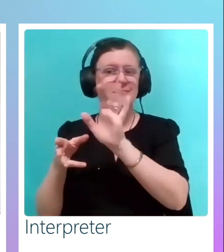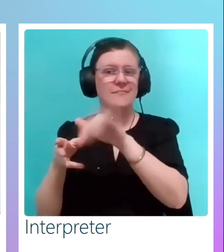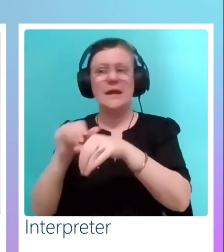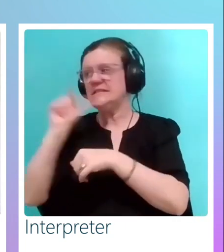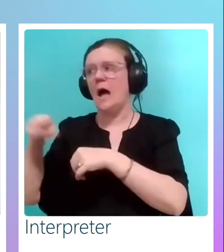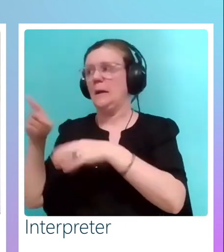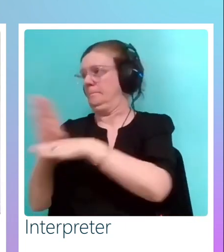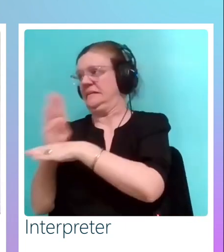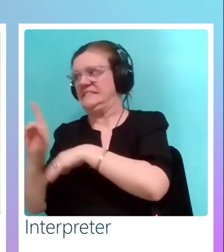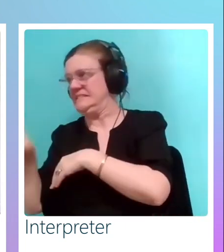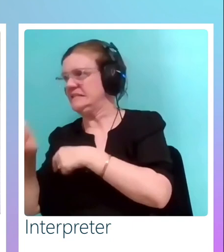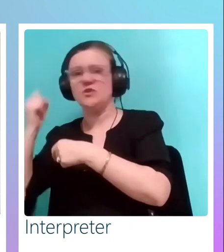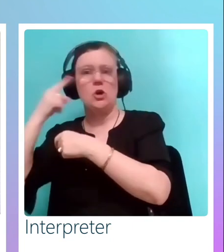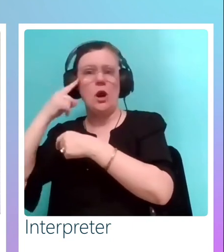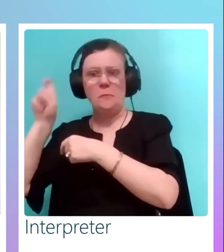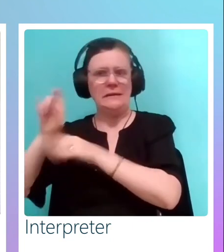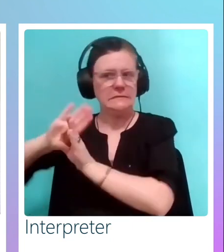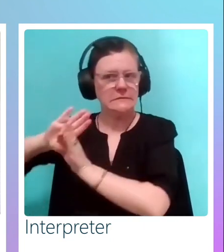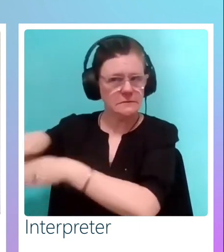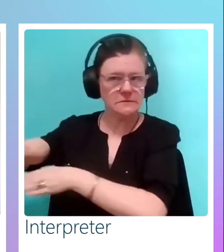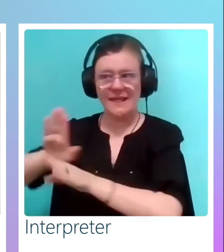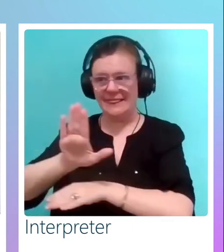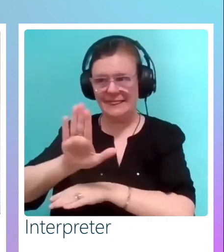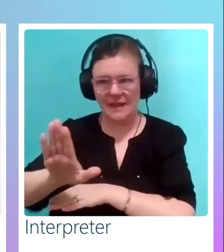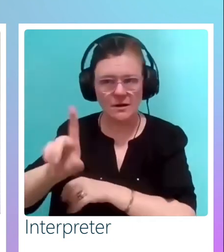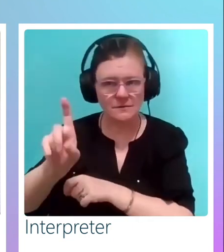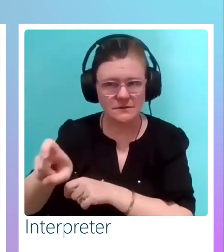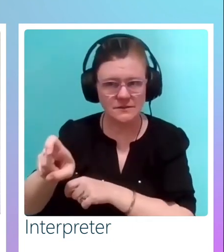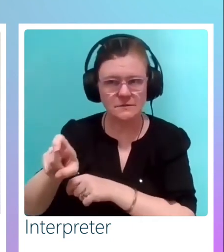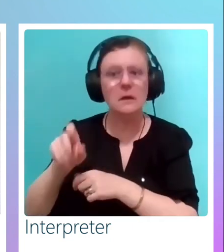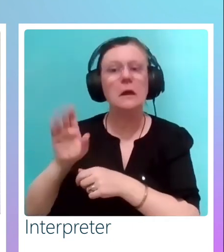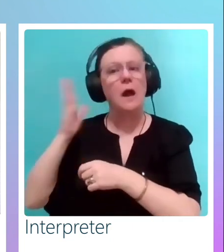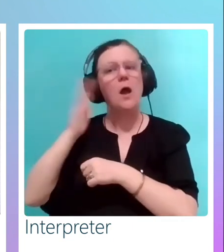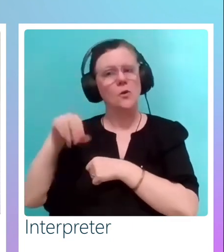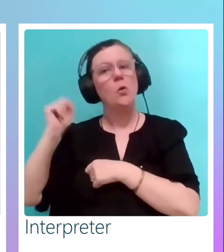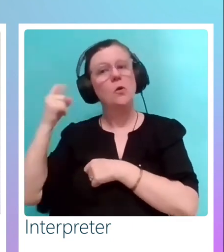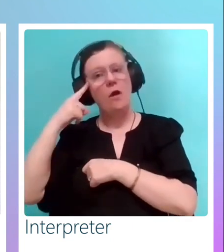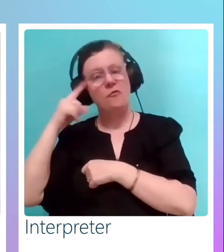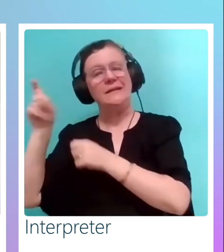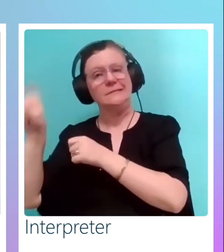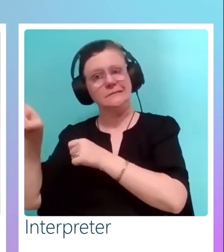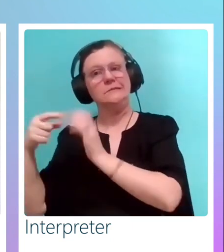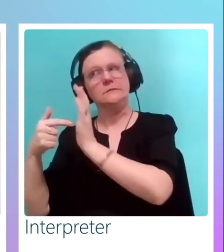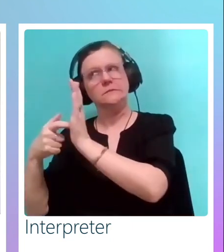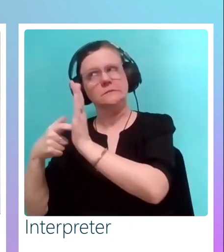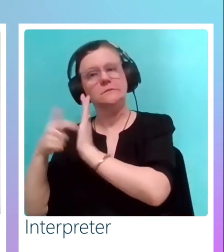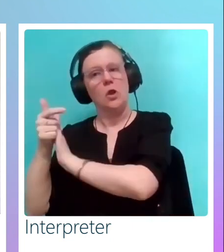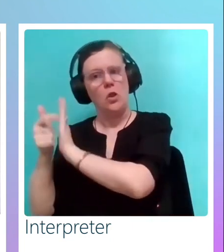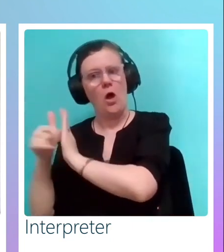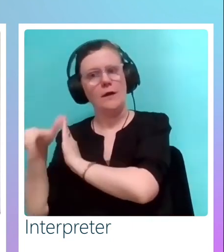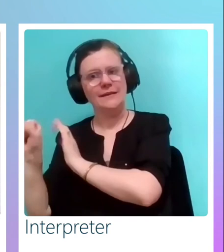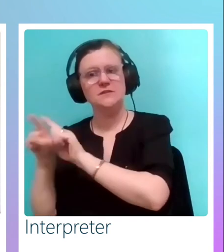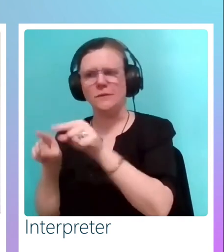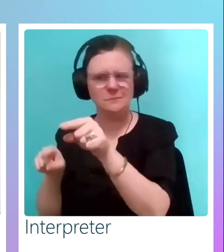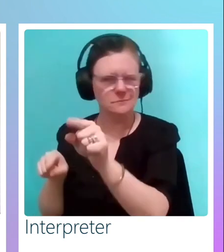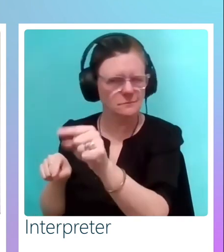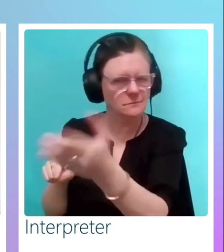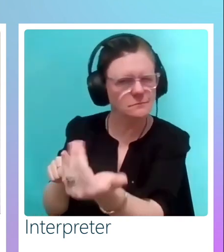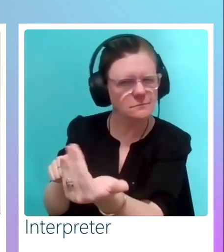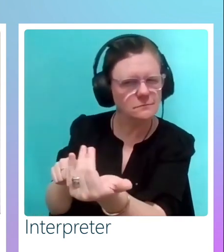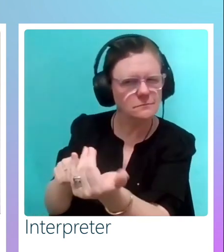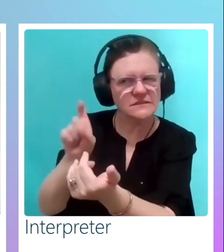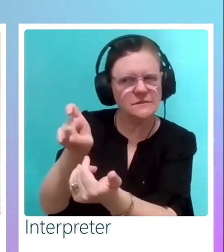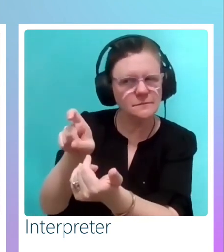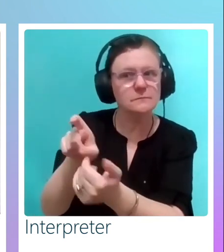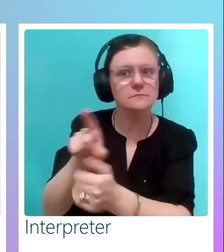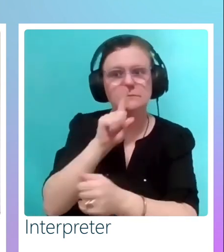or government needs. There are government needs, but it needs to be, what does the end user need? You know, we're very